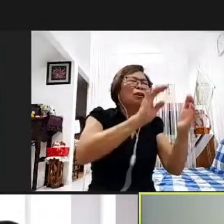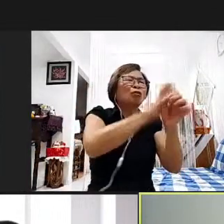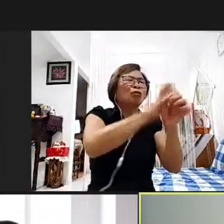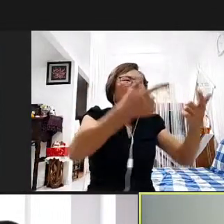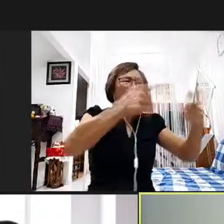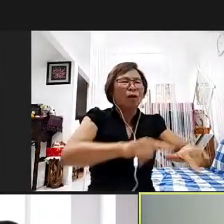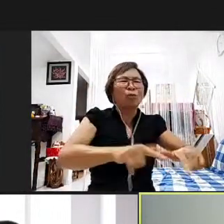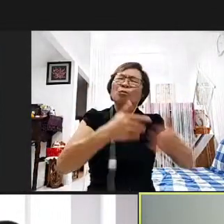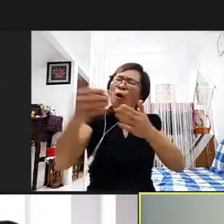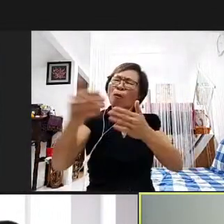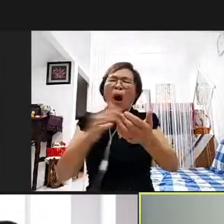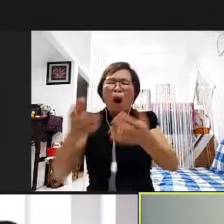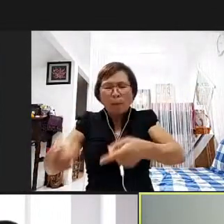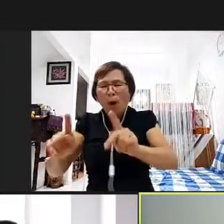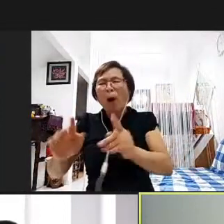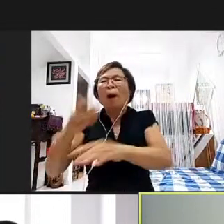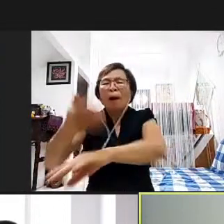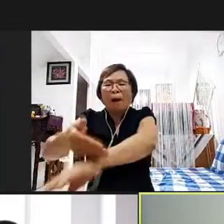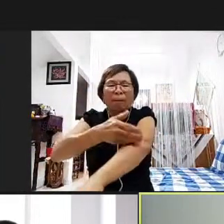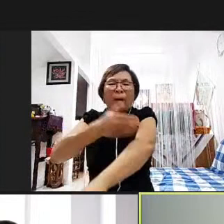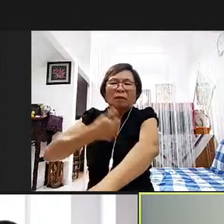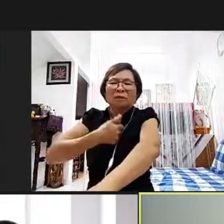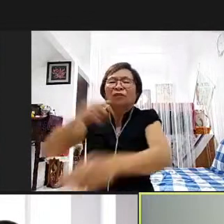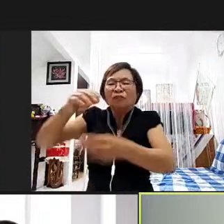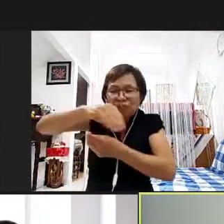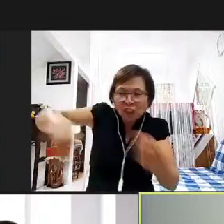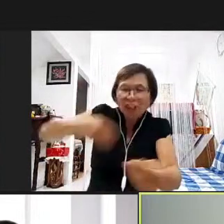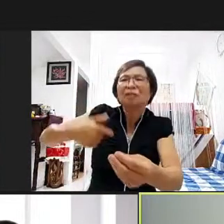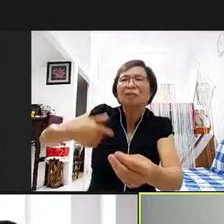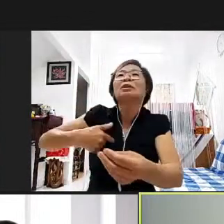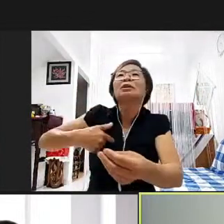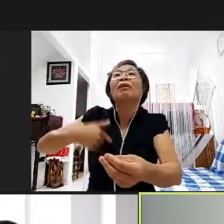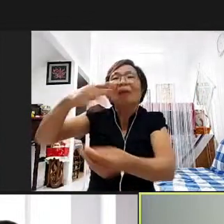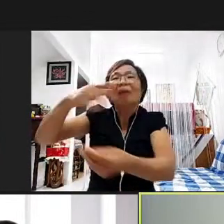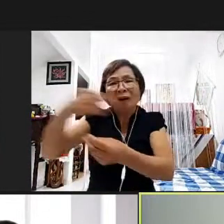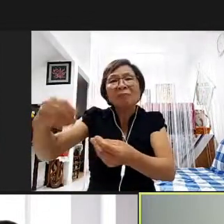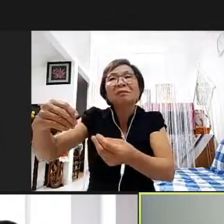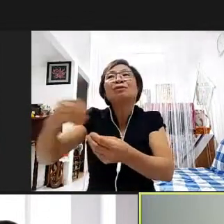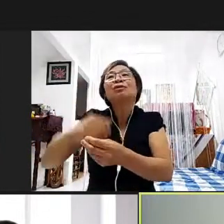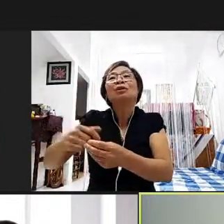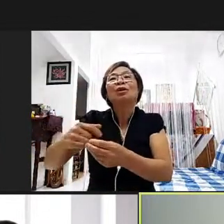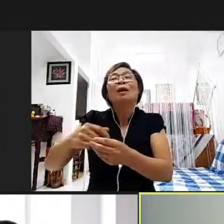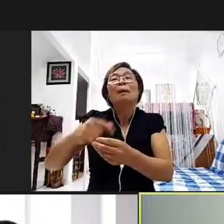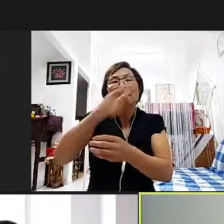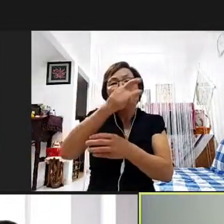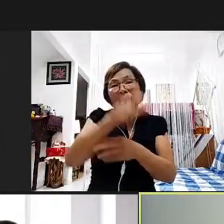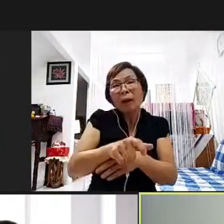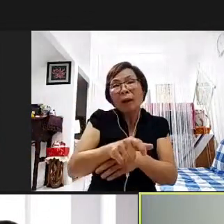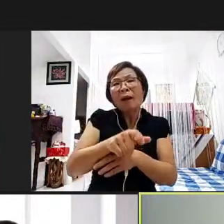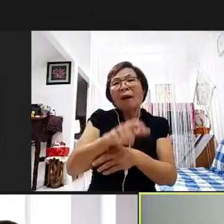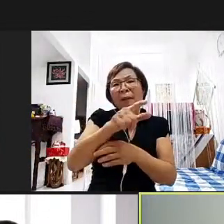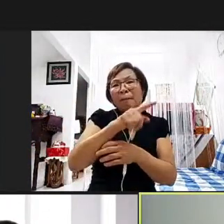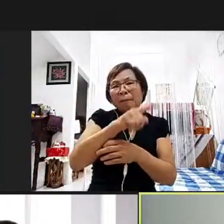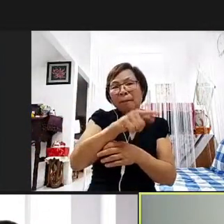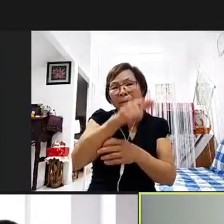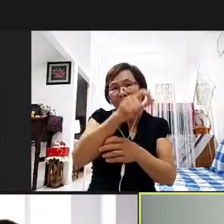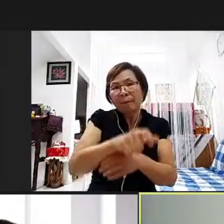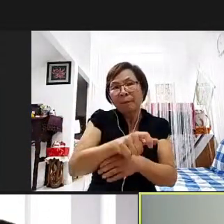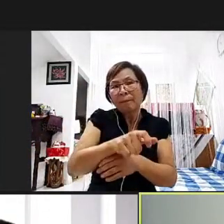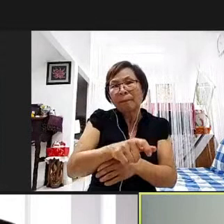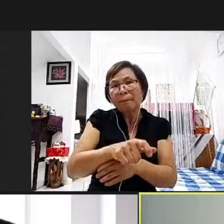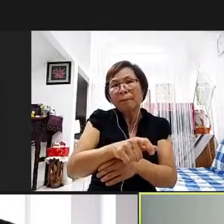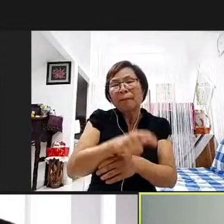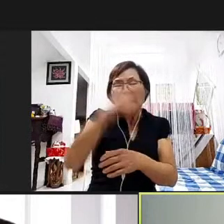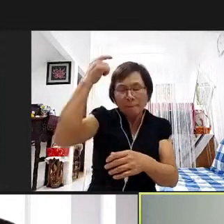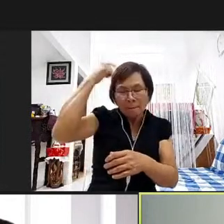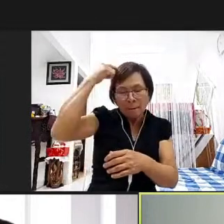ourselves, transform ourselves. And in fact, you will notice that people who have been doing their own mental